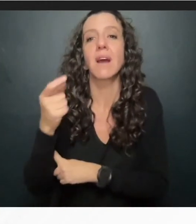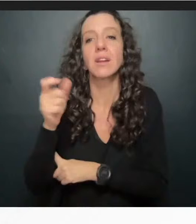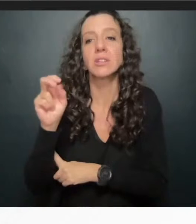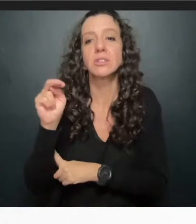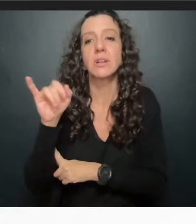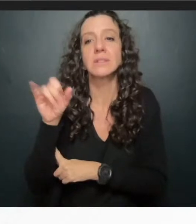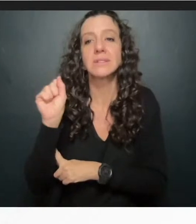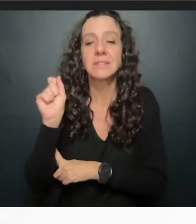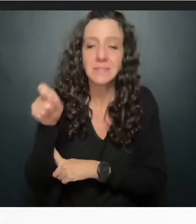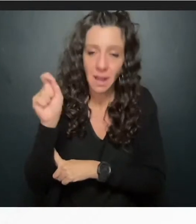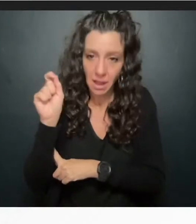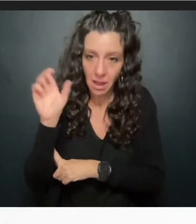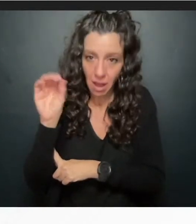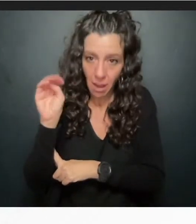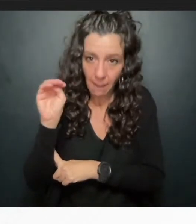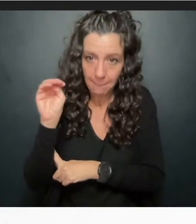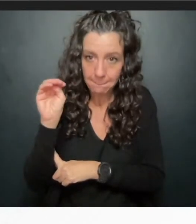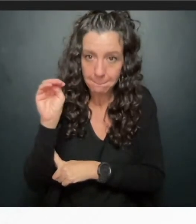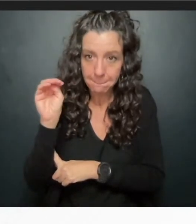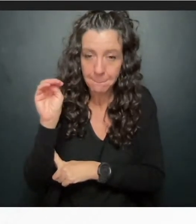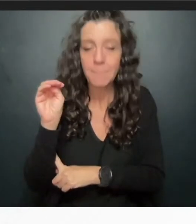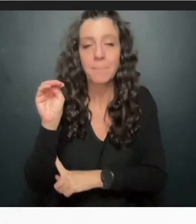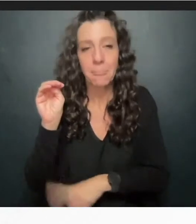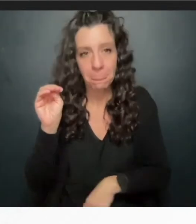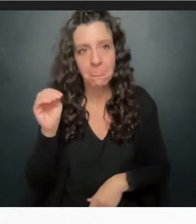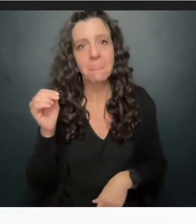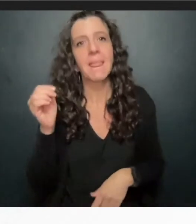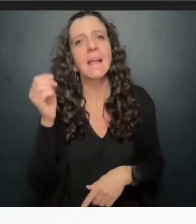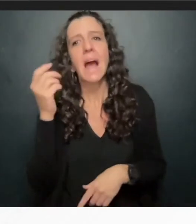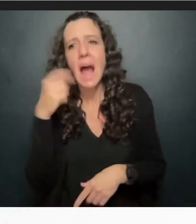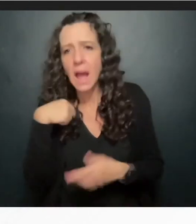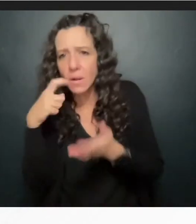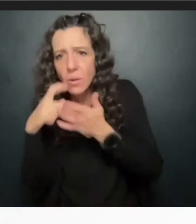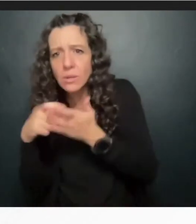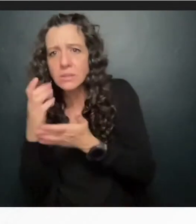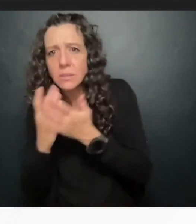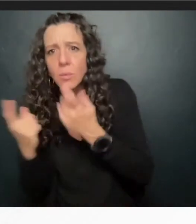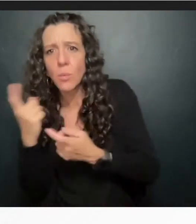protect.genesis.com. There are a couple questions we have.